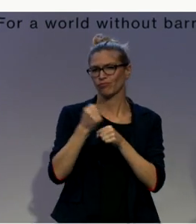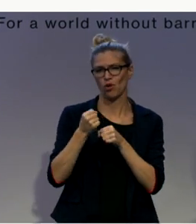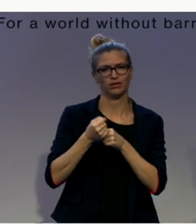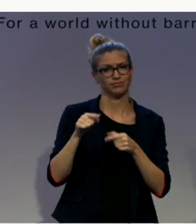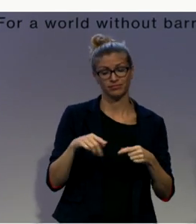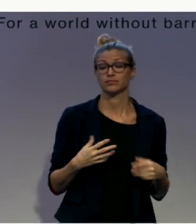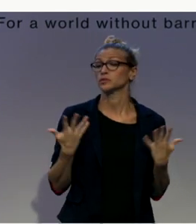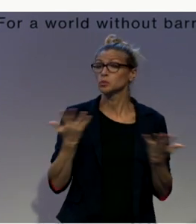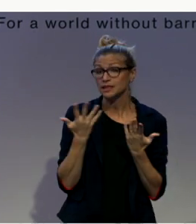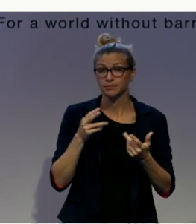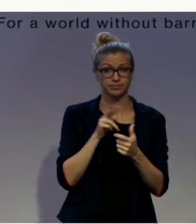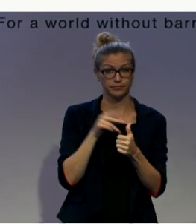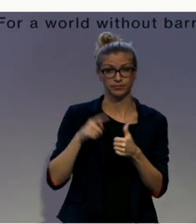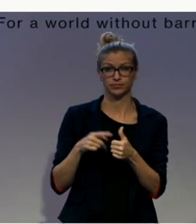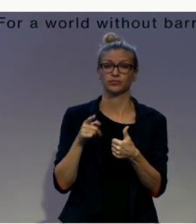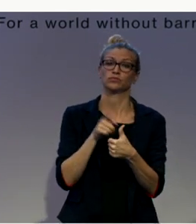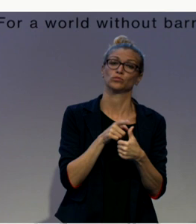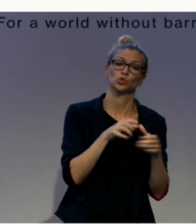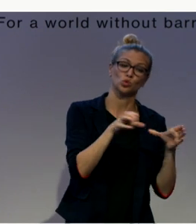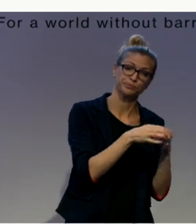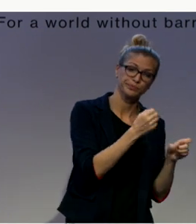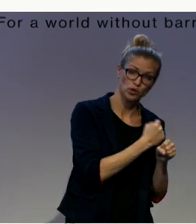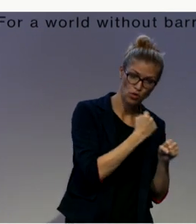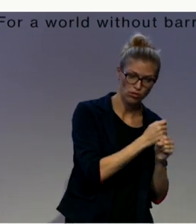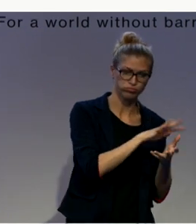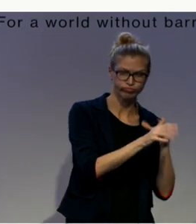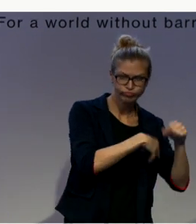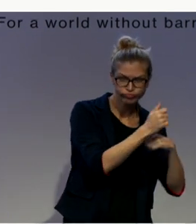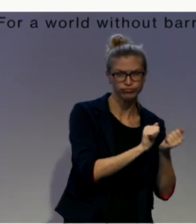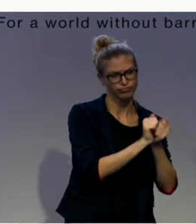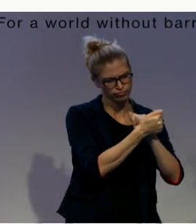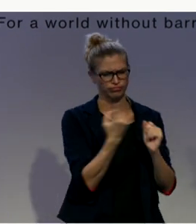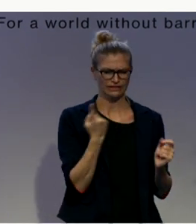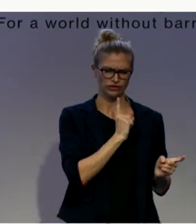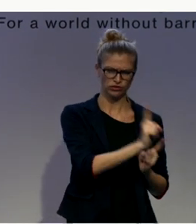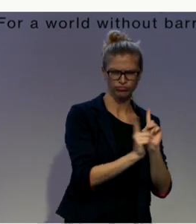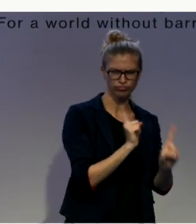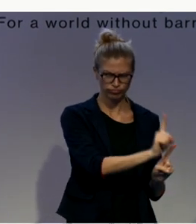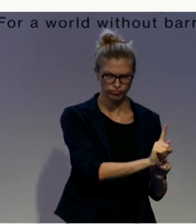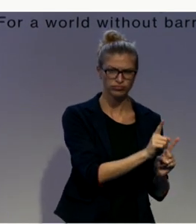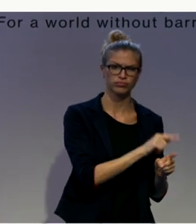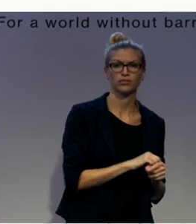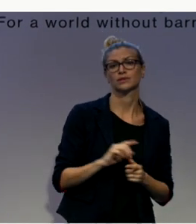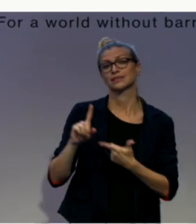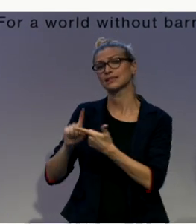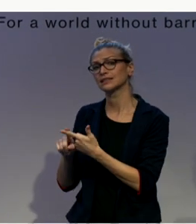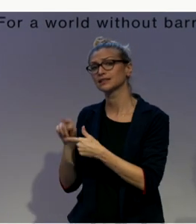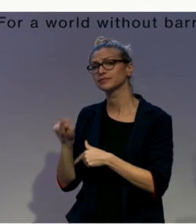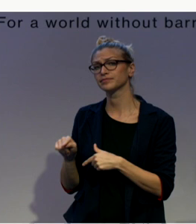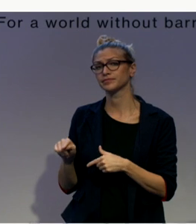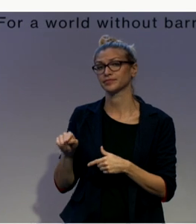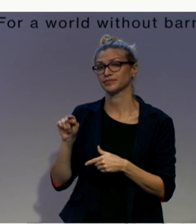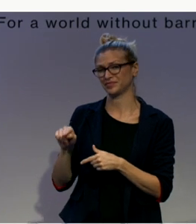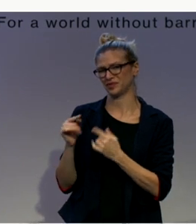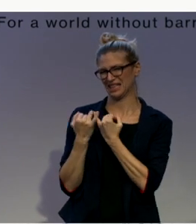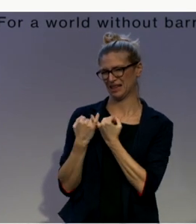who work for advocacy, for change, for lobbying, that's something. Another issue is for independent living to strengthen themselves,